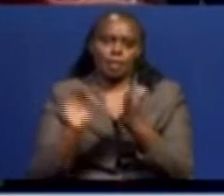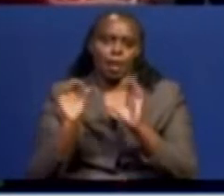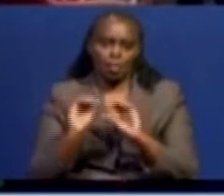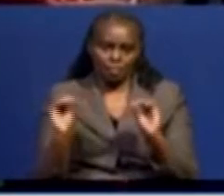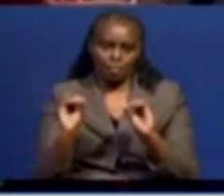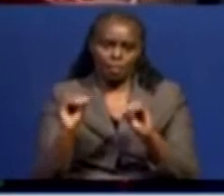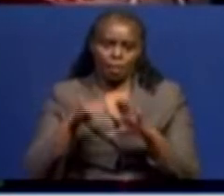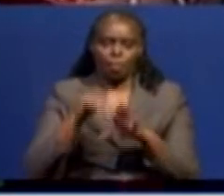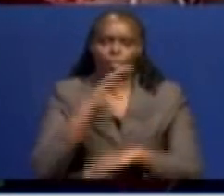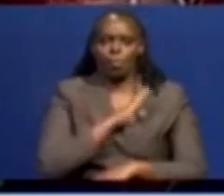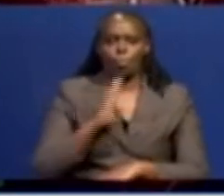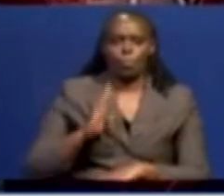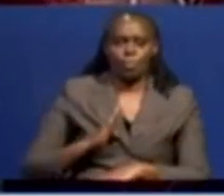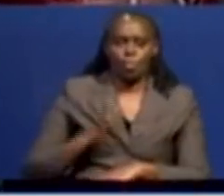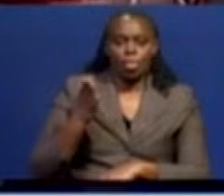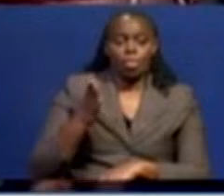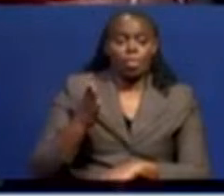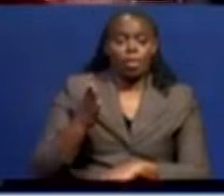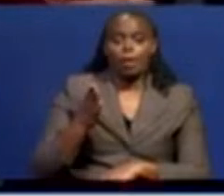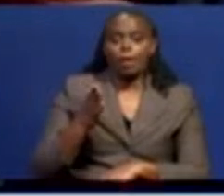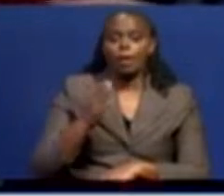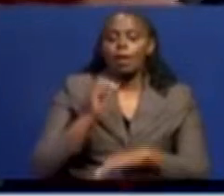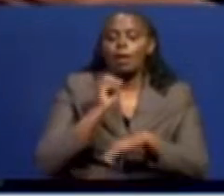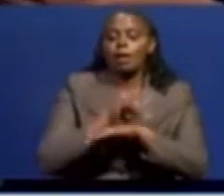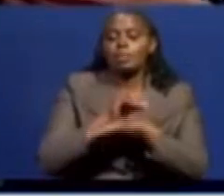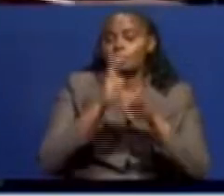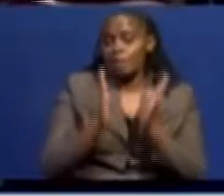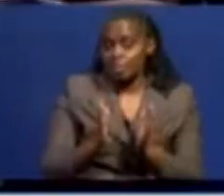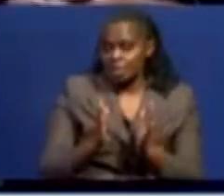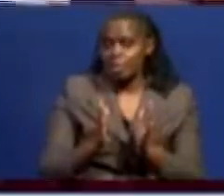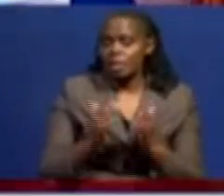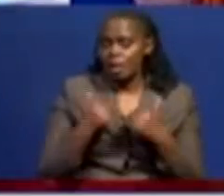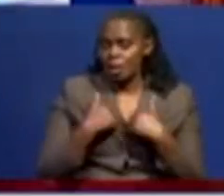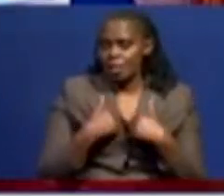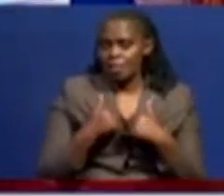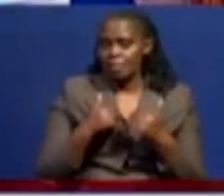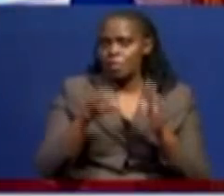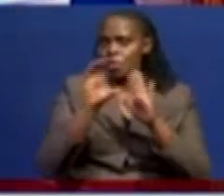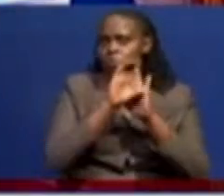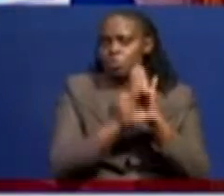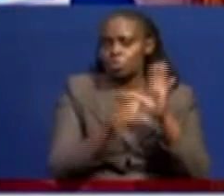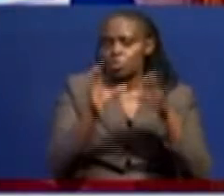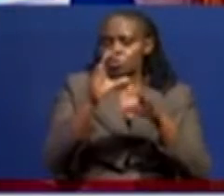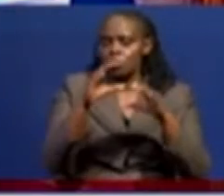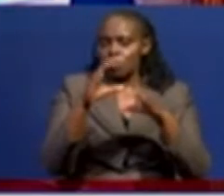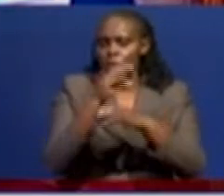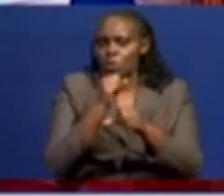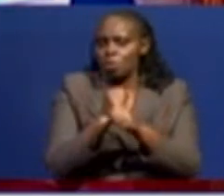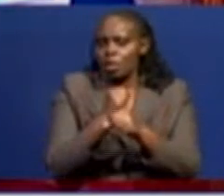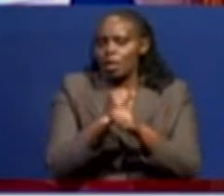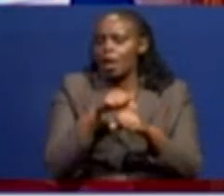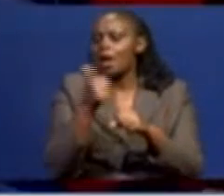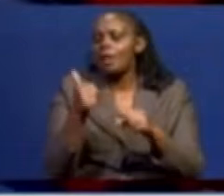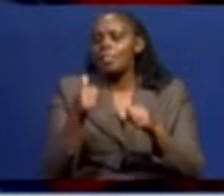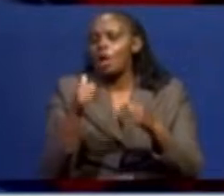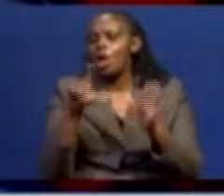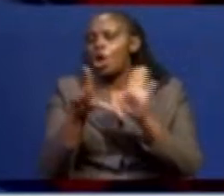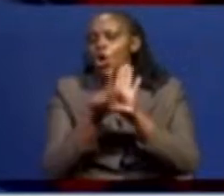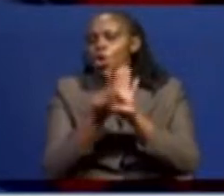the secretary to the board. Were there other subsequent advisories from any other constitutional organ in that